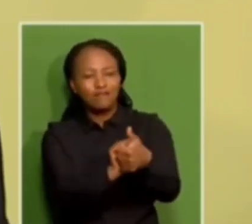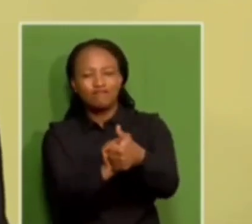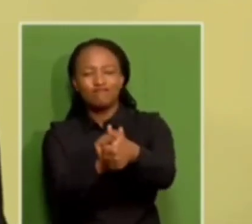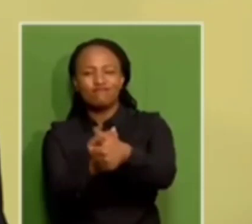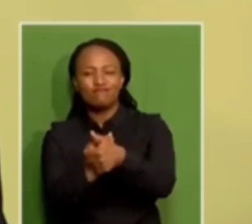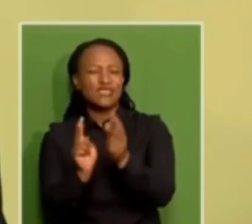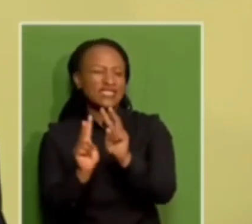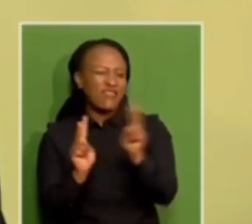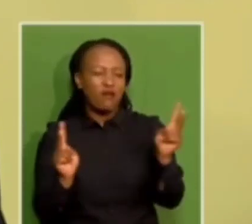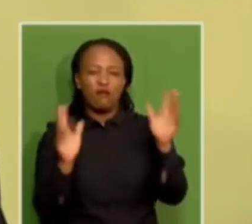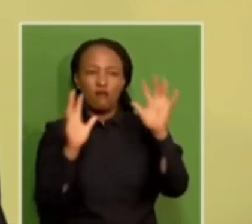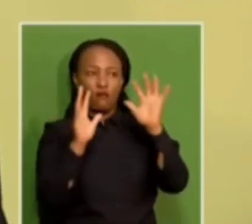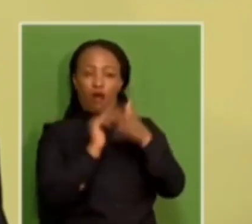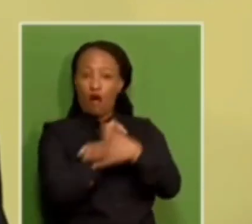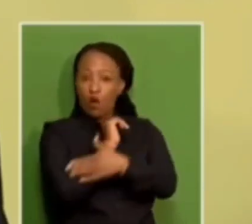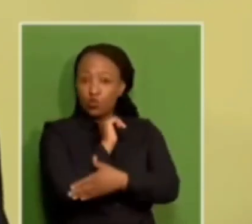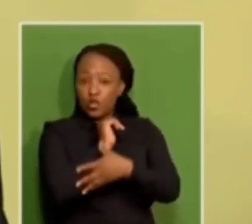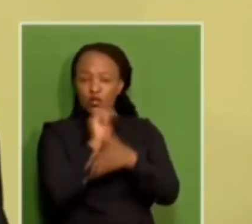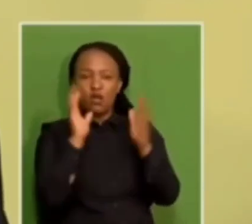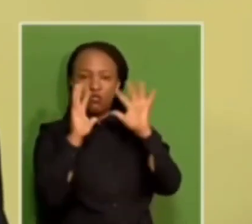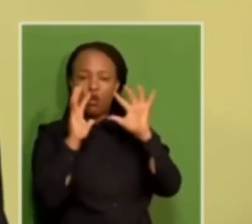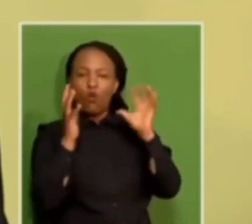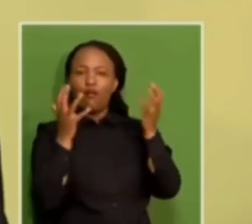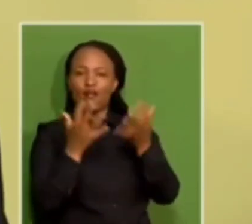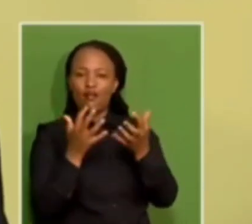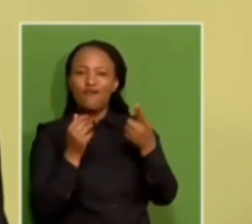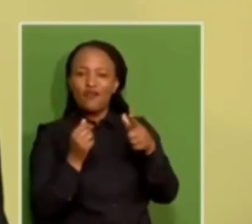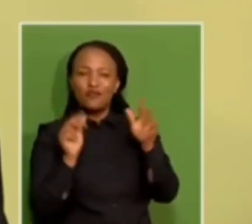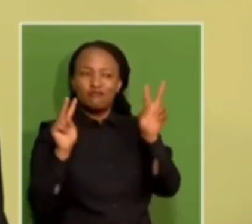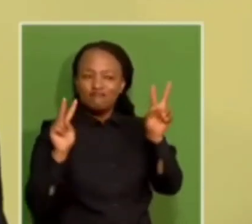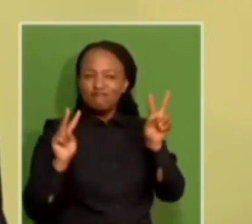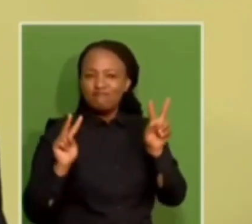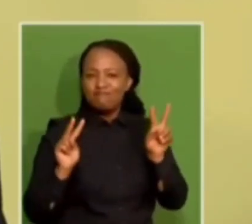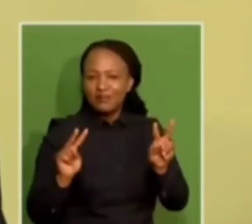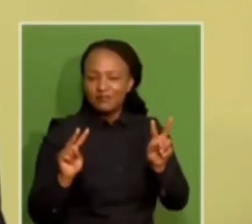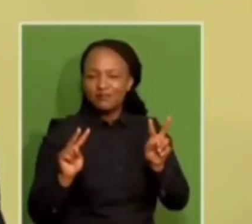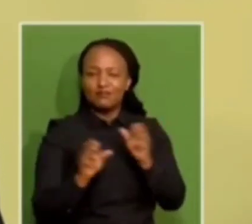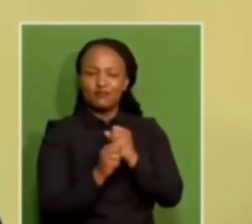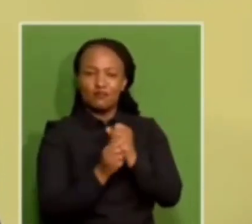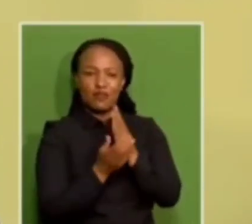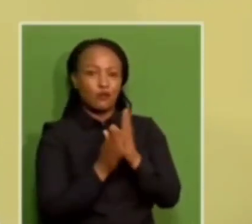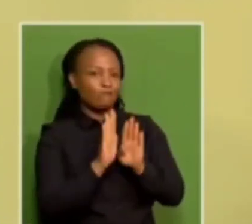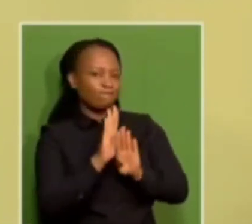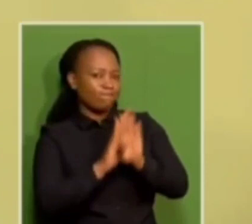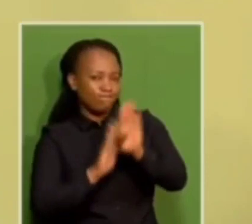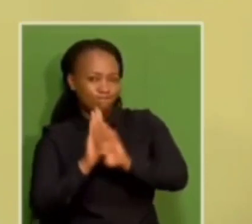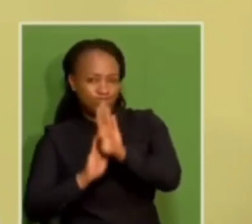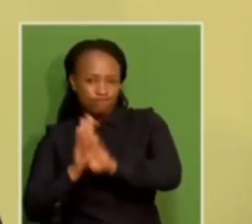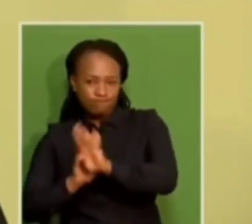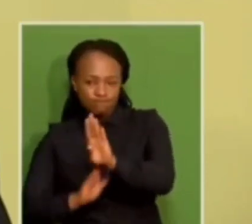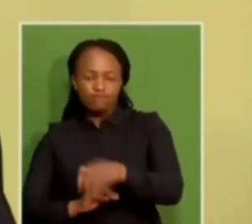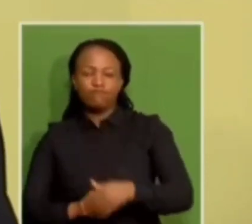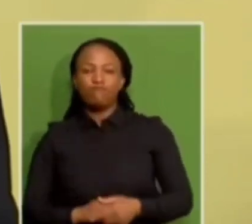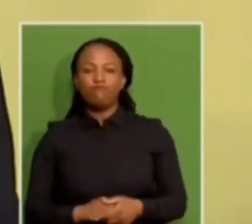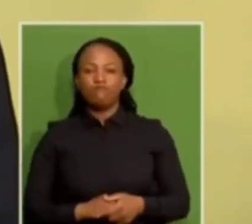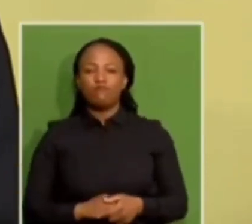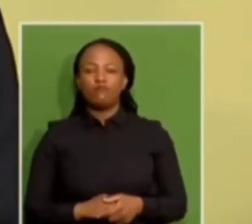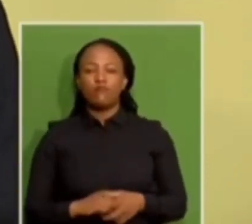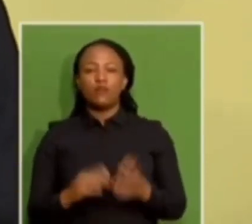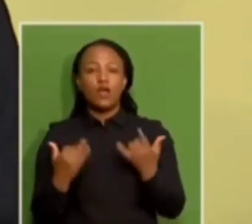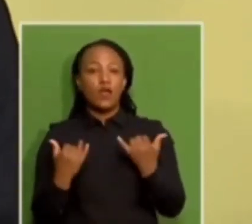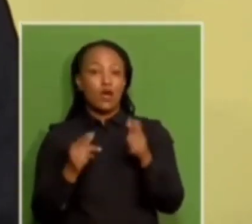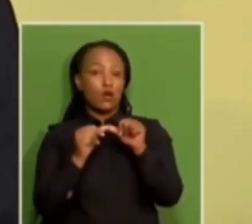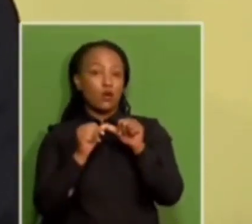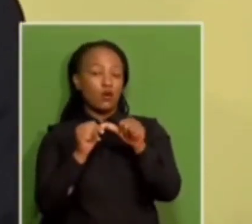with Partners across the globe to entrench peace and democracy and prosperity as we continue